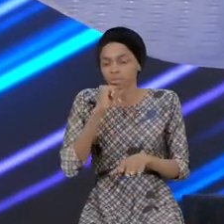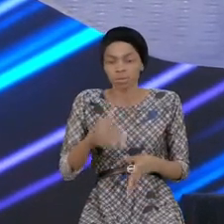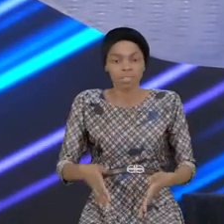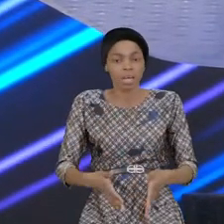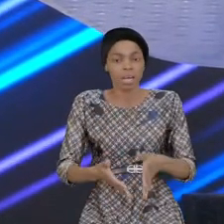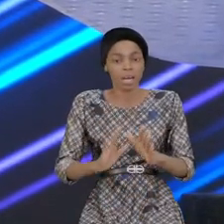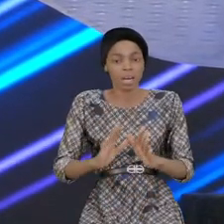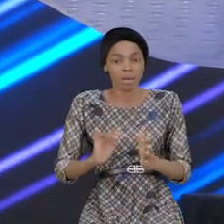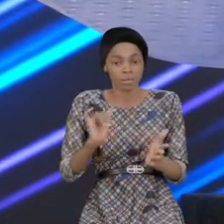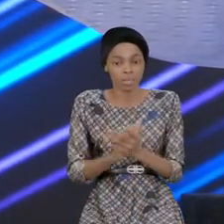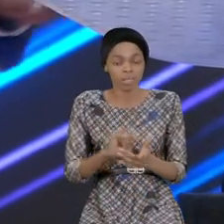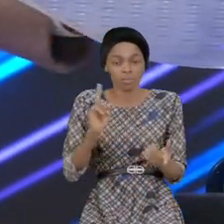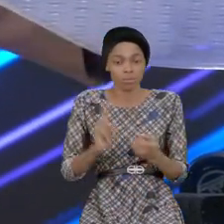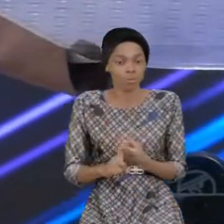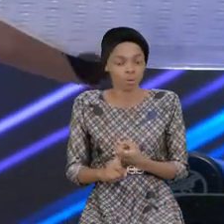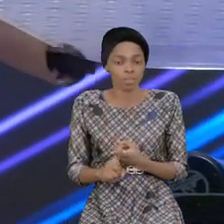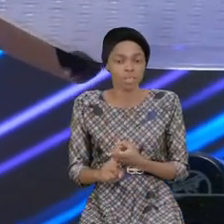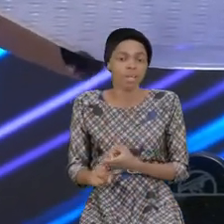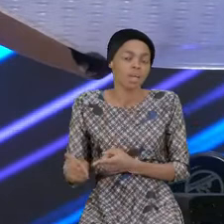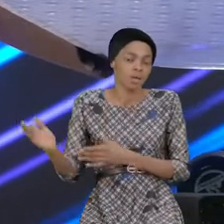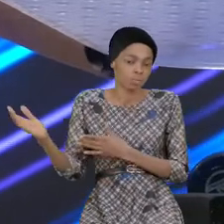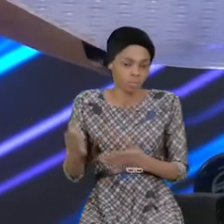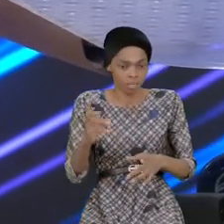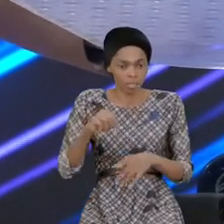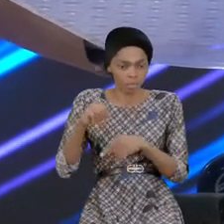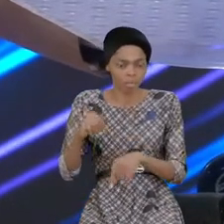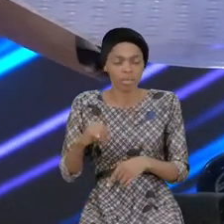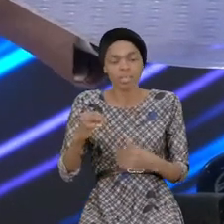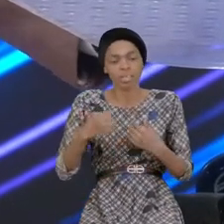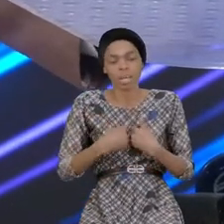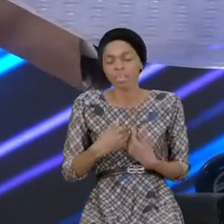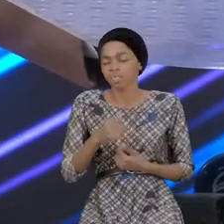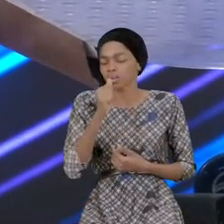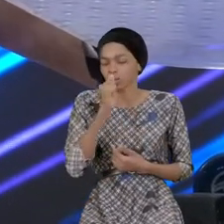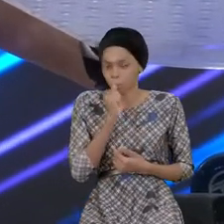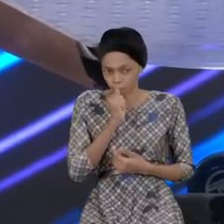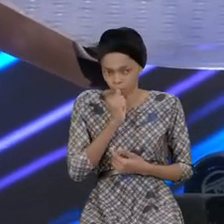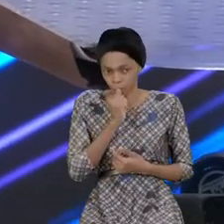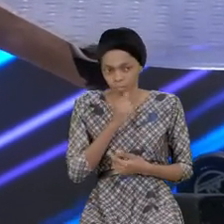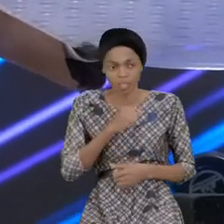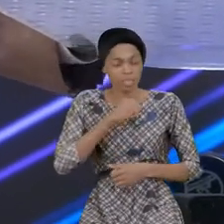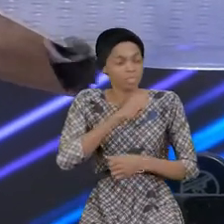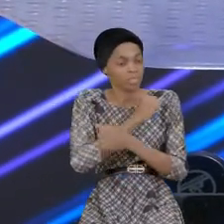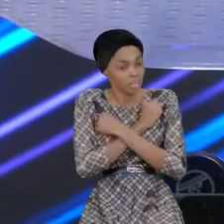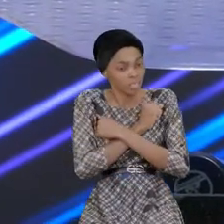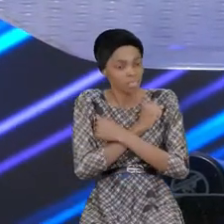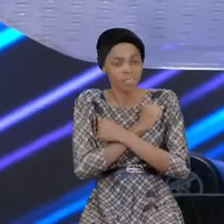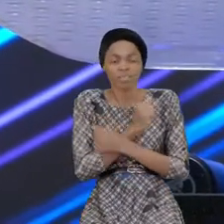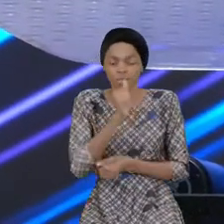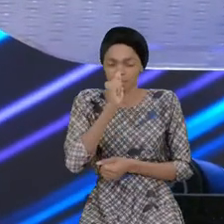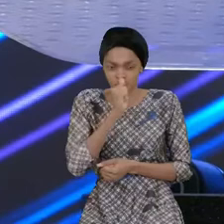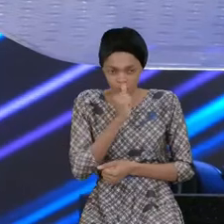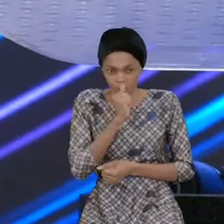to jolt him. He has long suffering. Charity suffereth long and is kind.